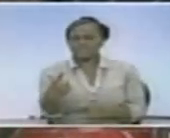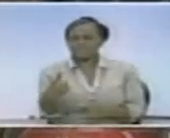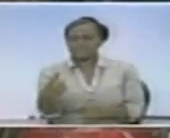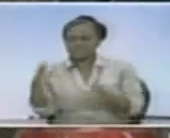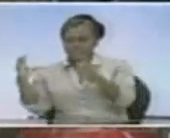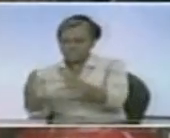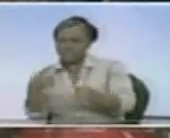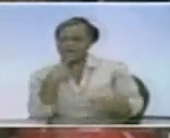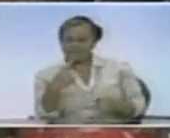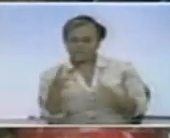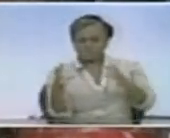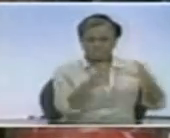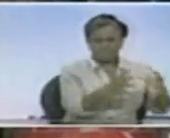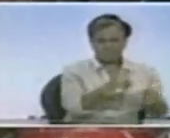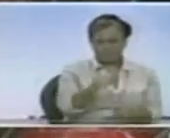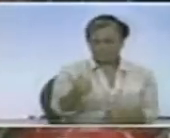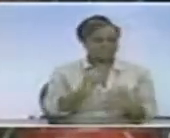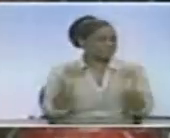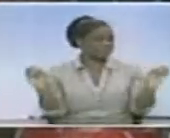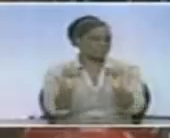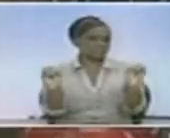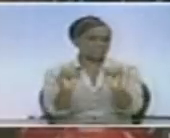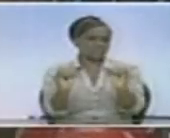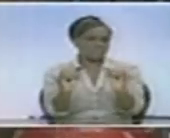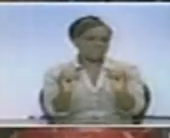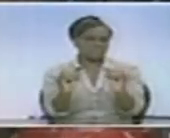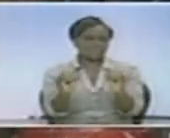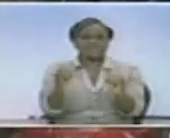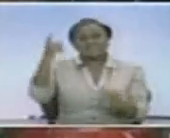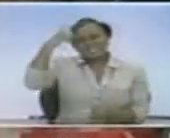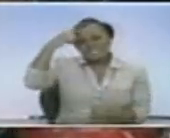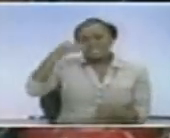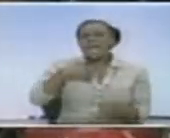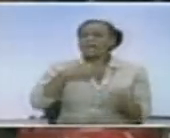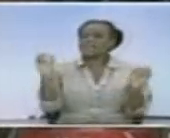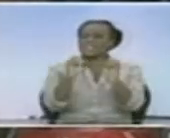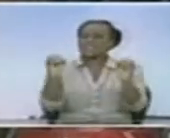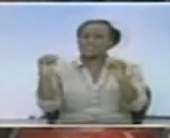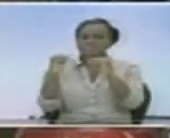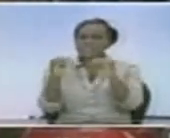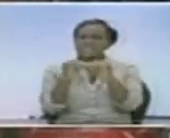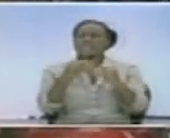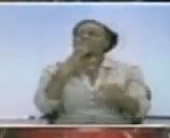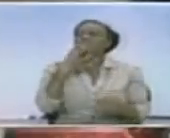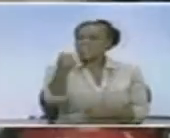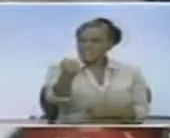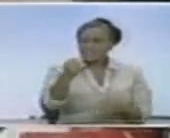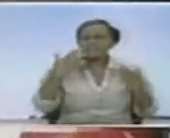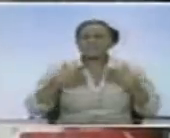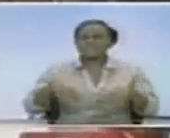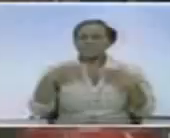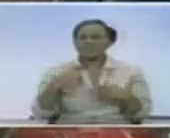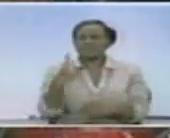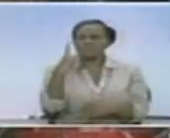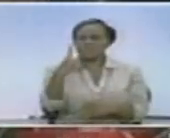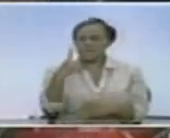100 from the other side. Because, I mean, it doesn't make sense to have a meeting of 500 people with one man,